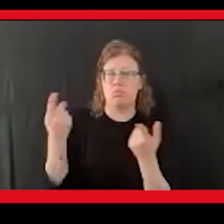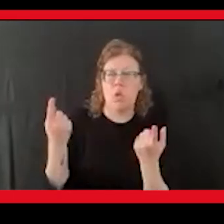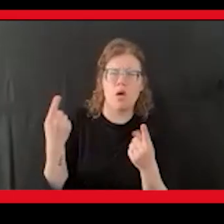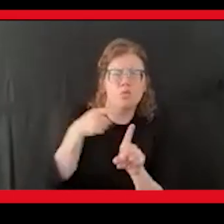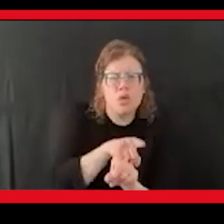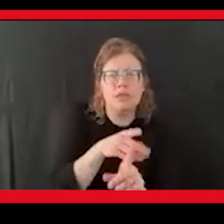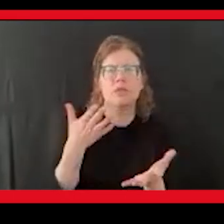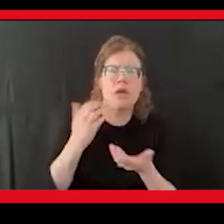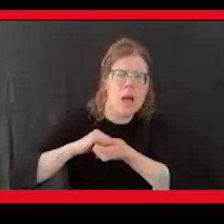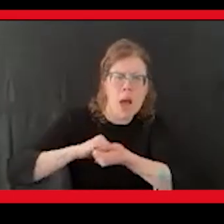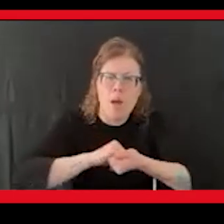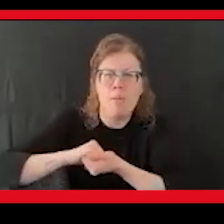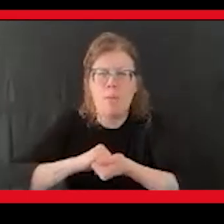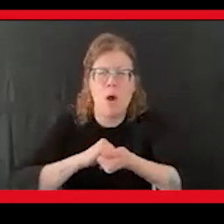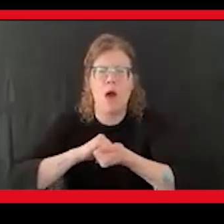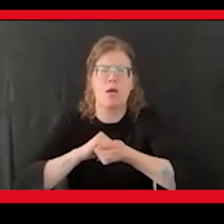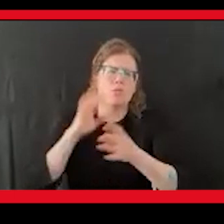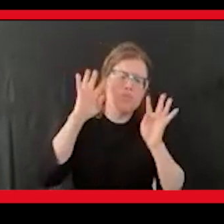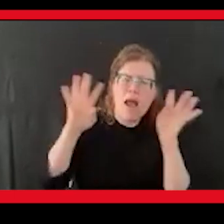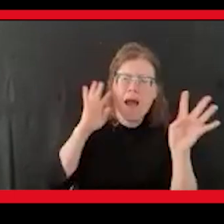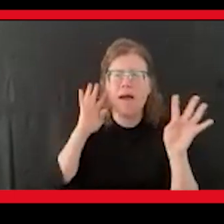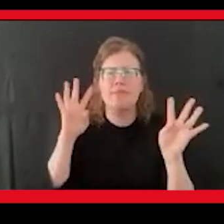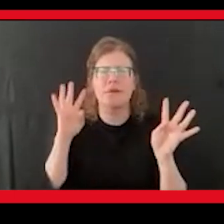about eligibility of your project